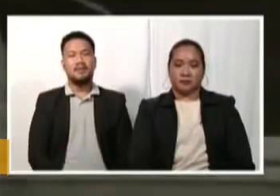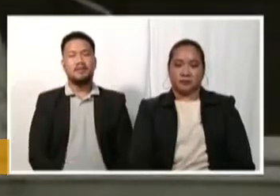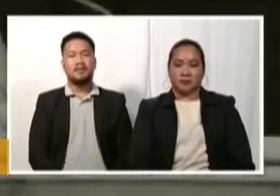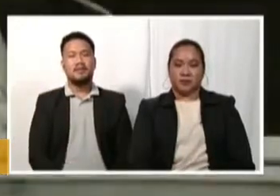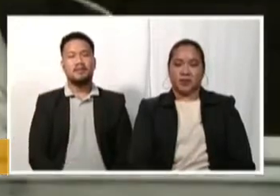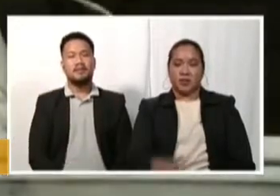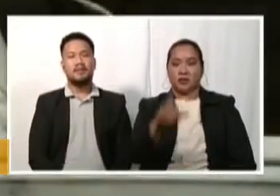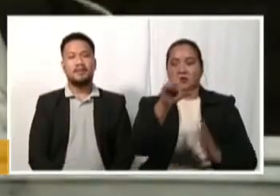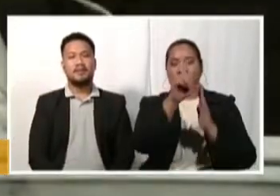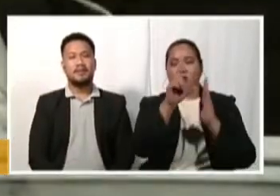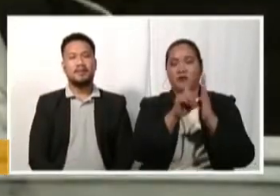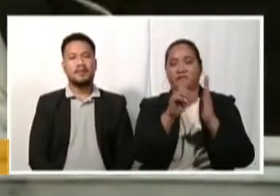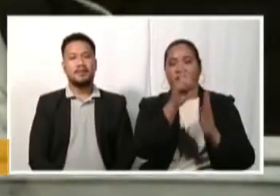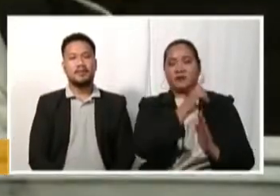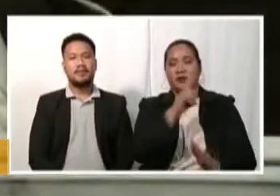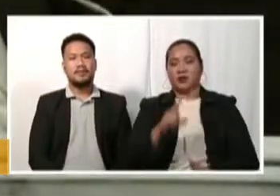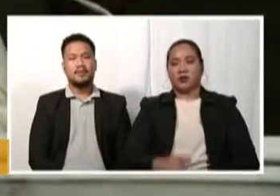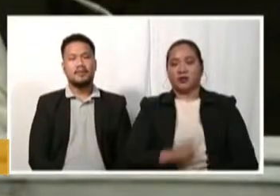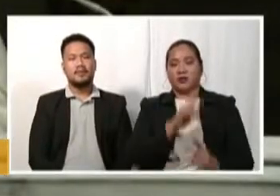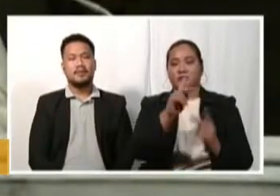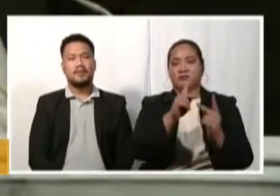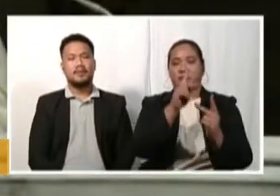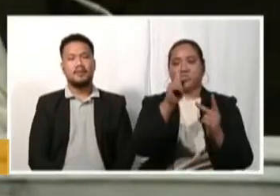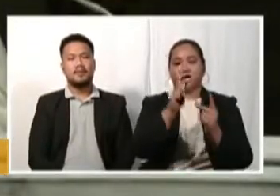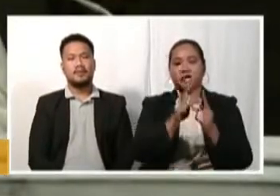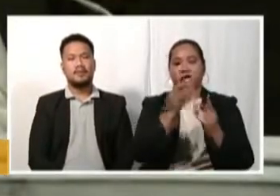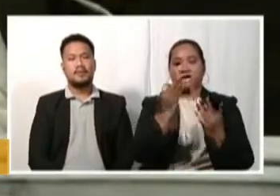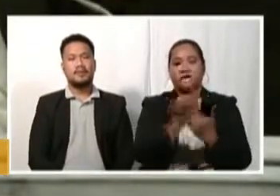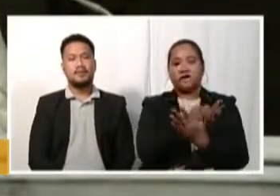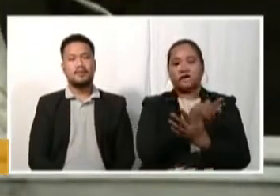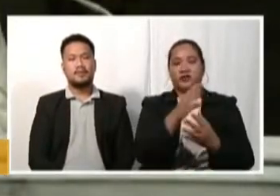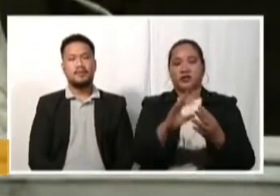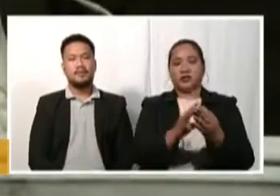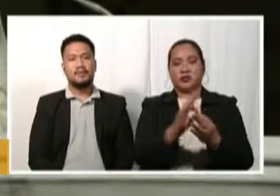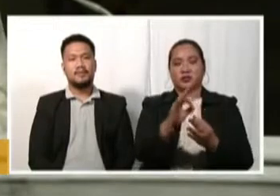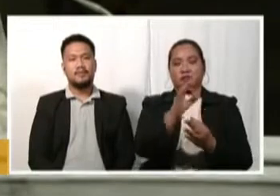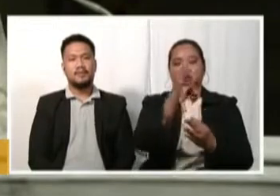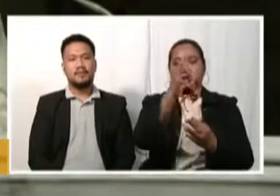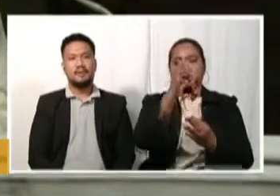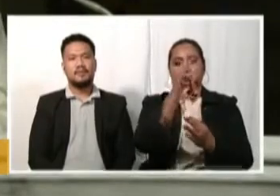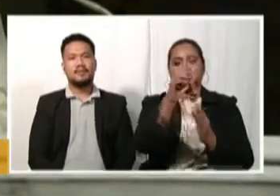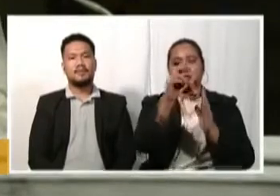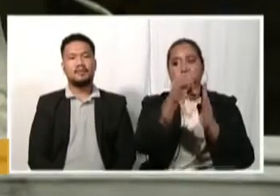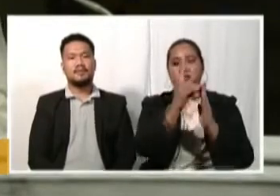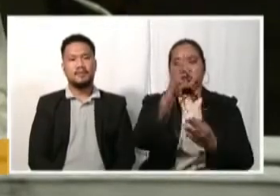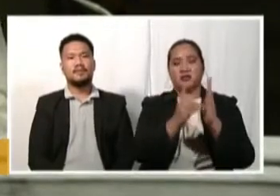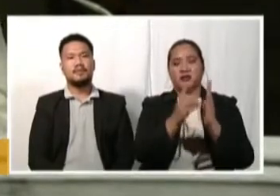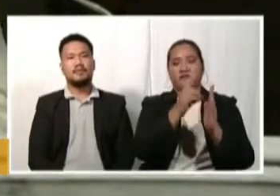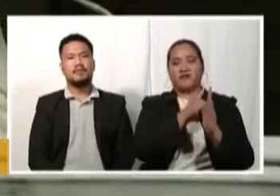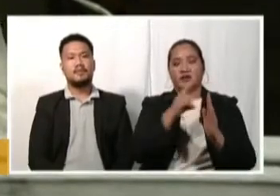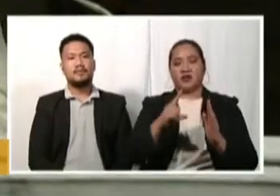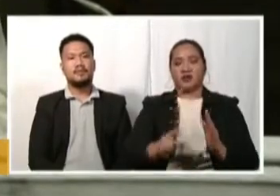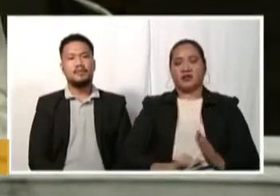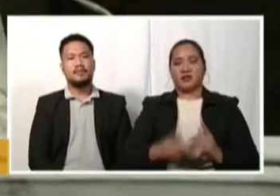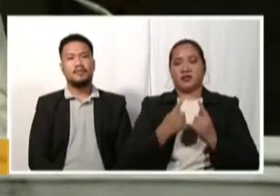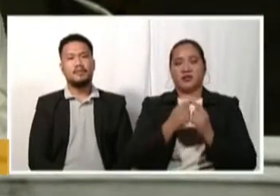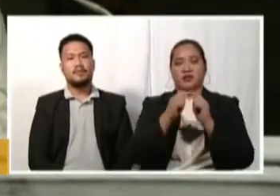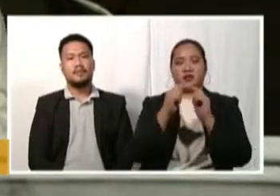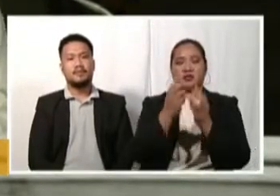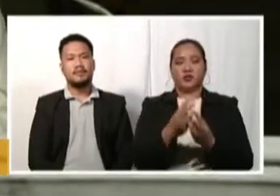The law of the Lord is perfect, refreshing the soul. The decree of the Lord is